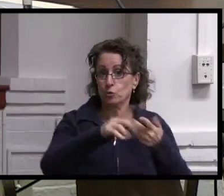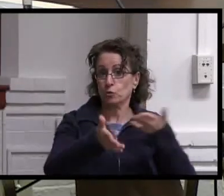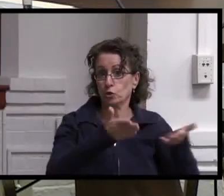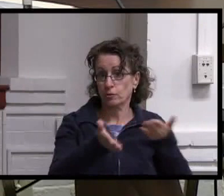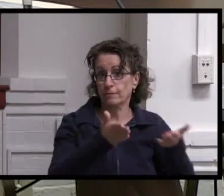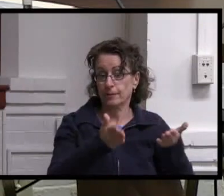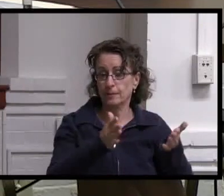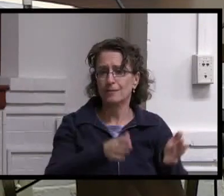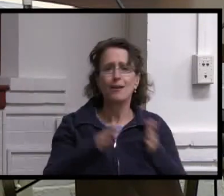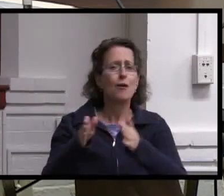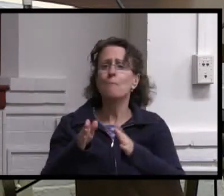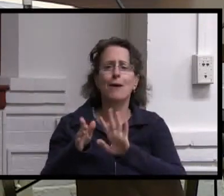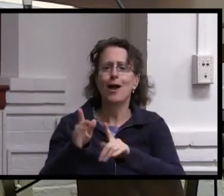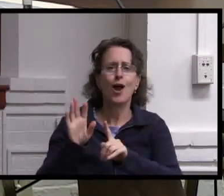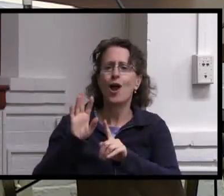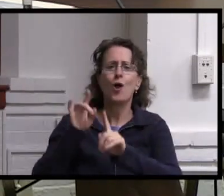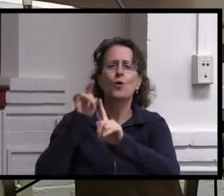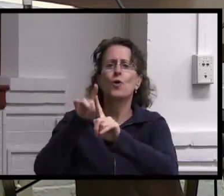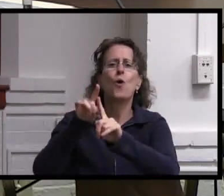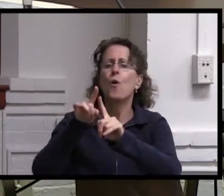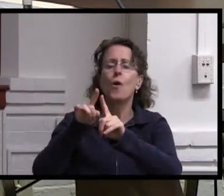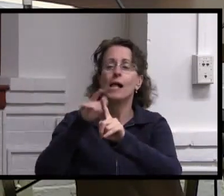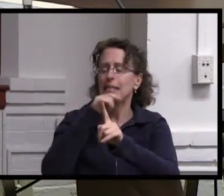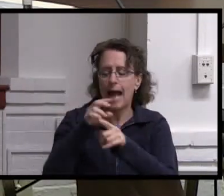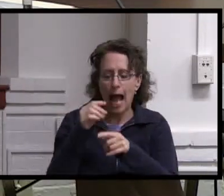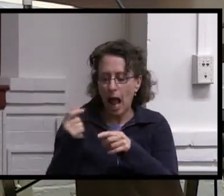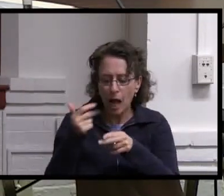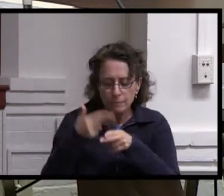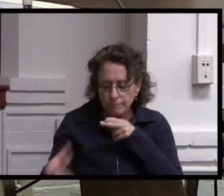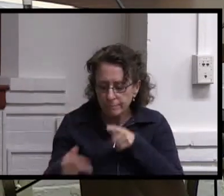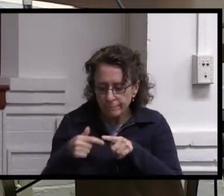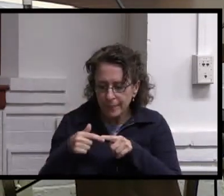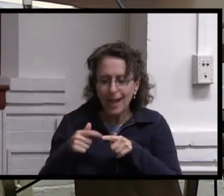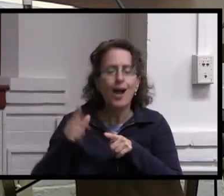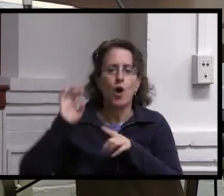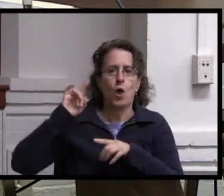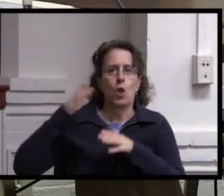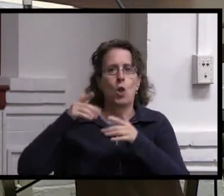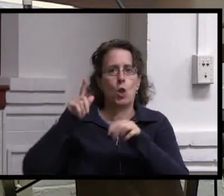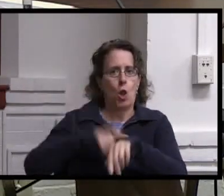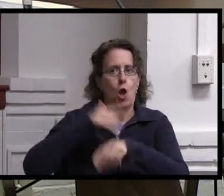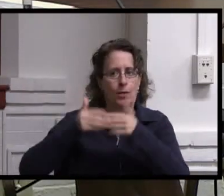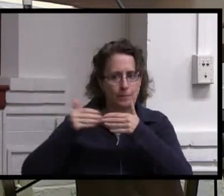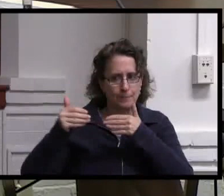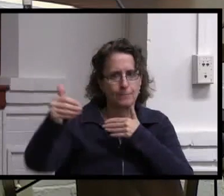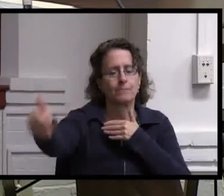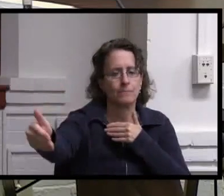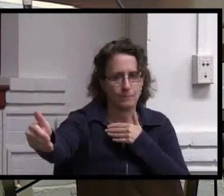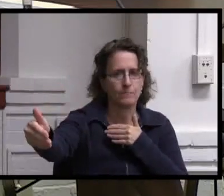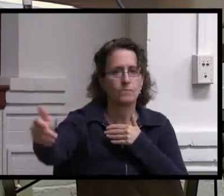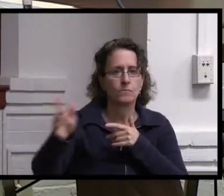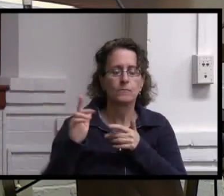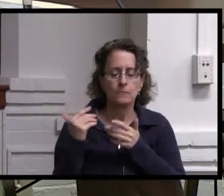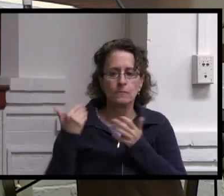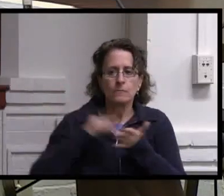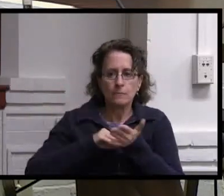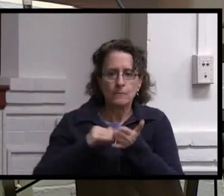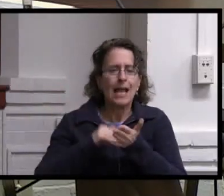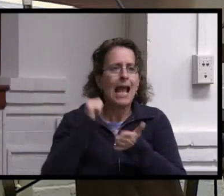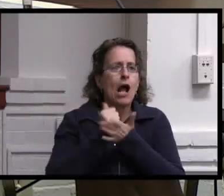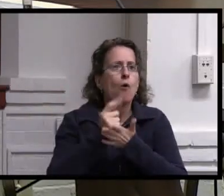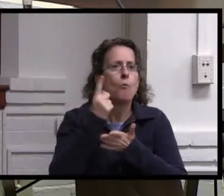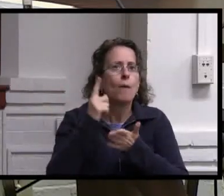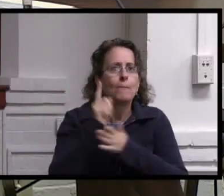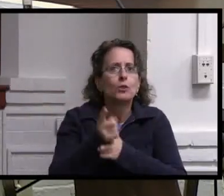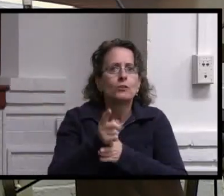a long-term approach. We're not gonna solve this in a month or two. This is gonna be a